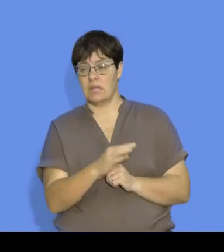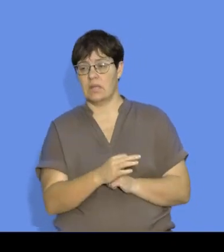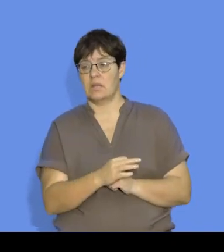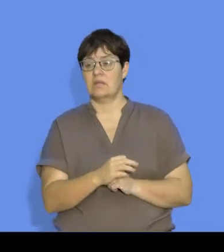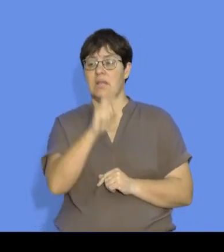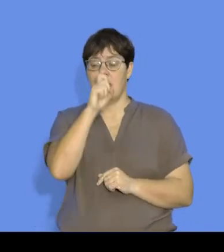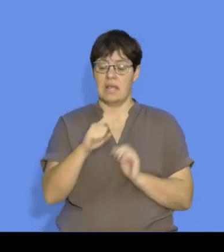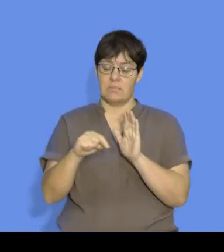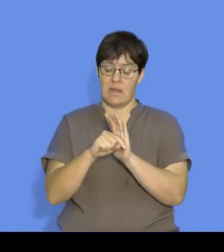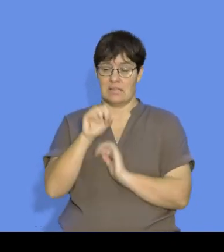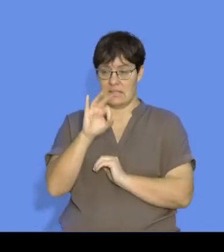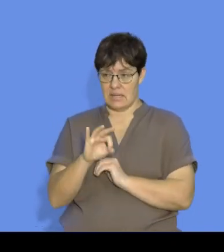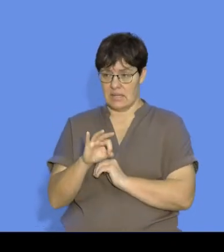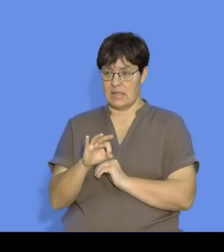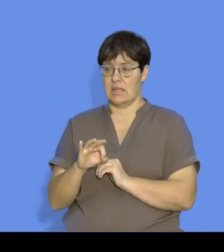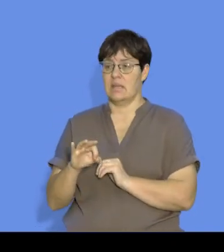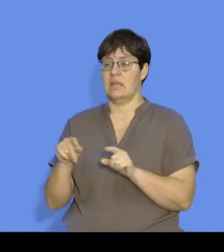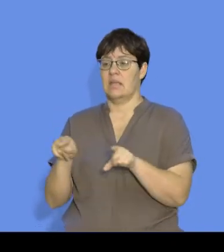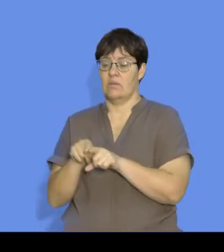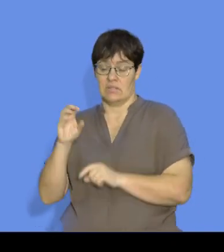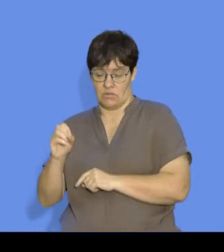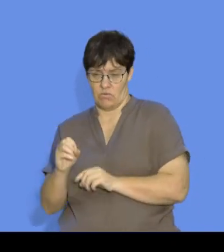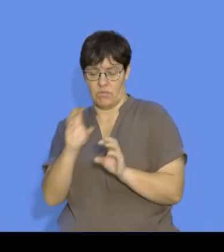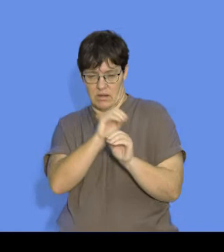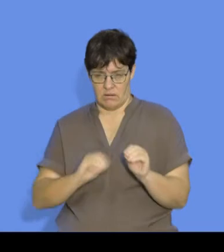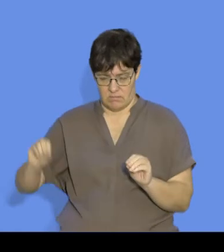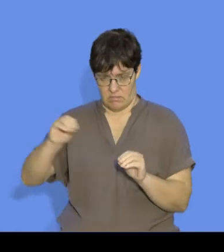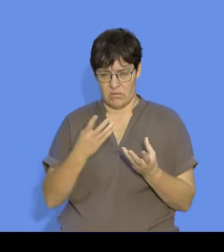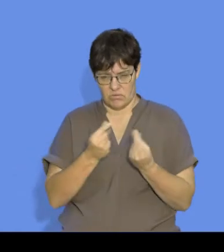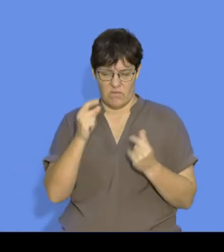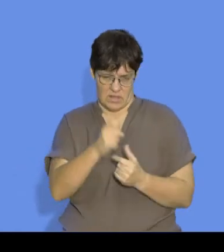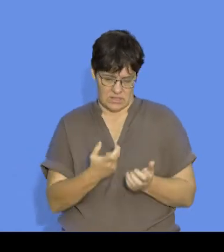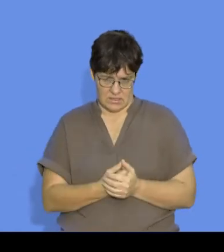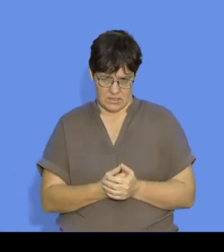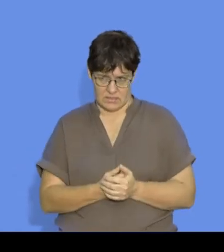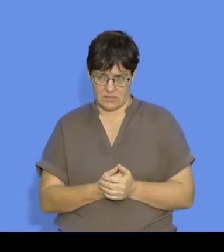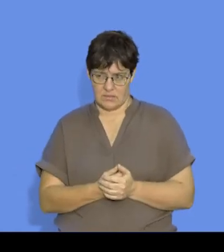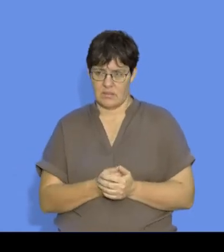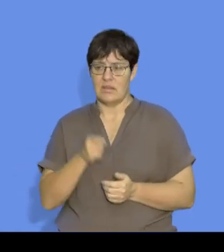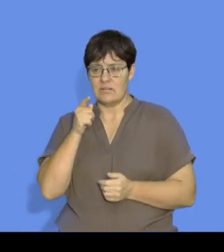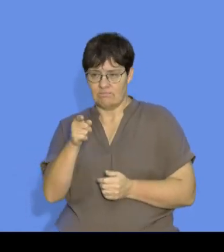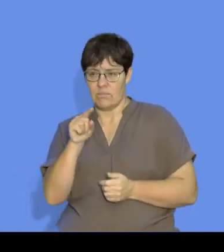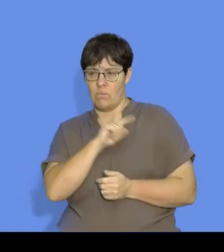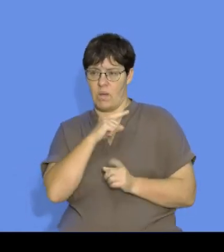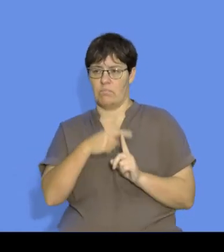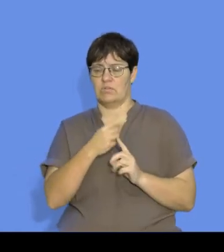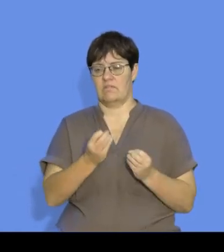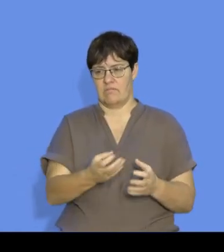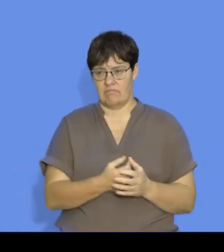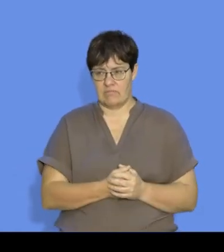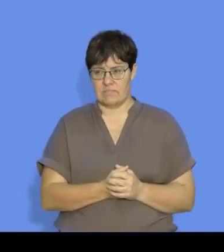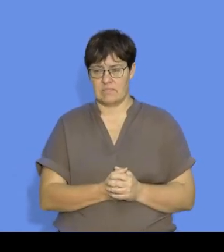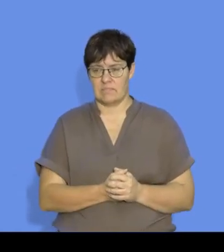it's x minus 3 equal to 3, and then you solve for x, which then gives me a positive